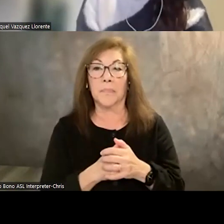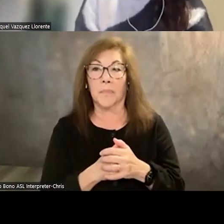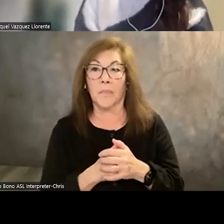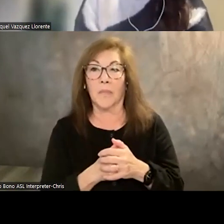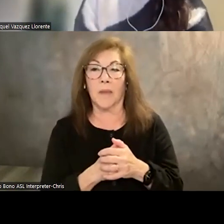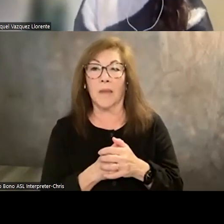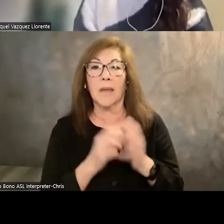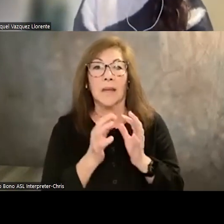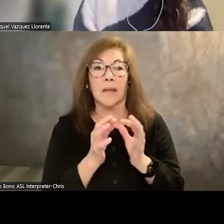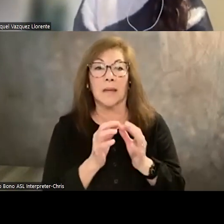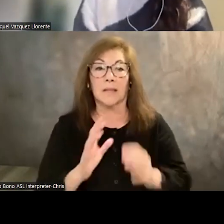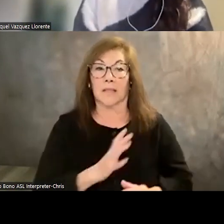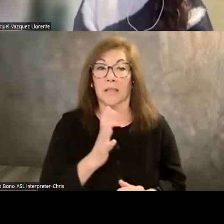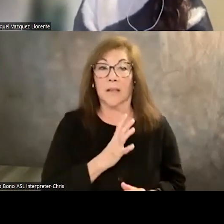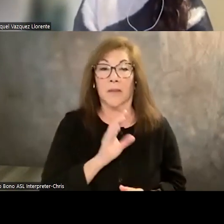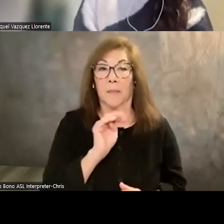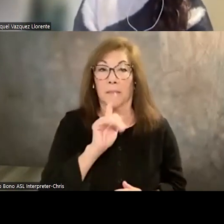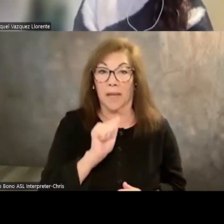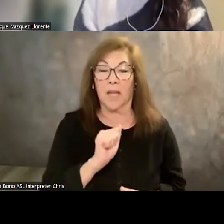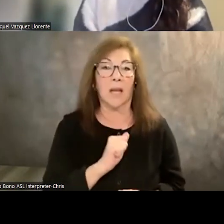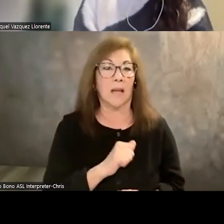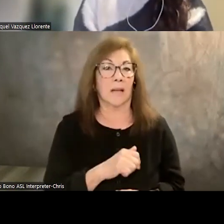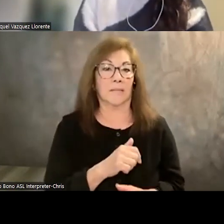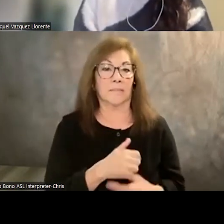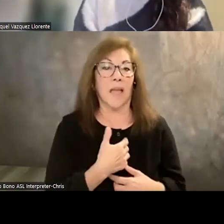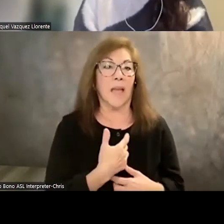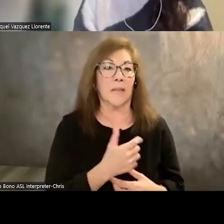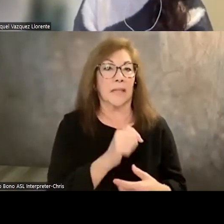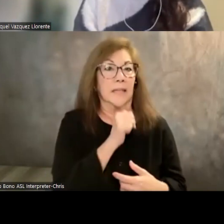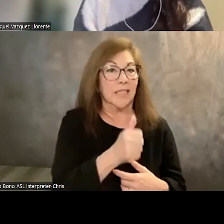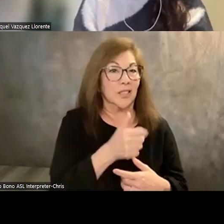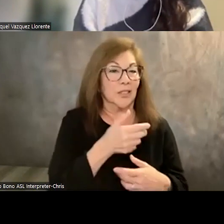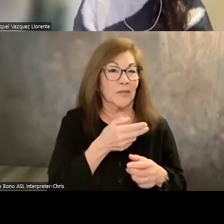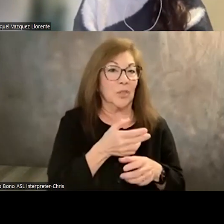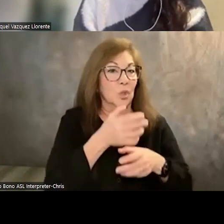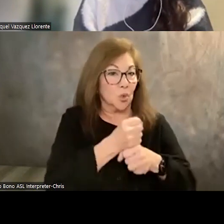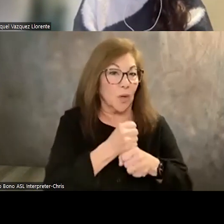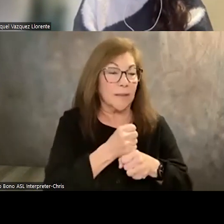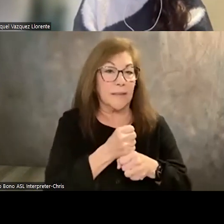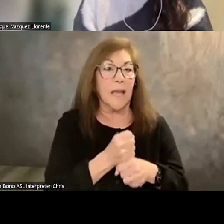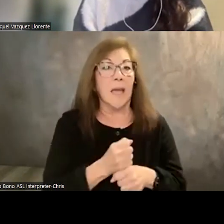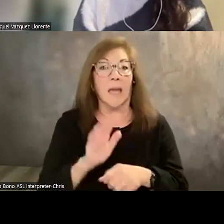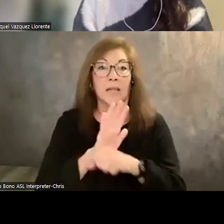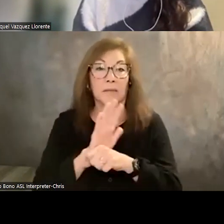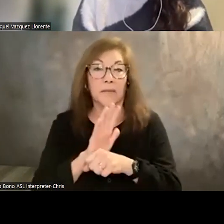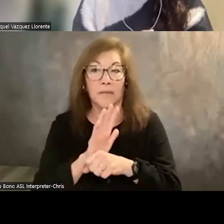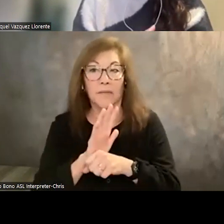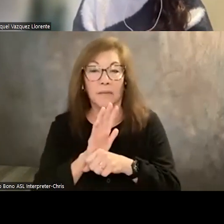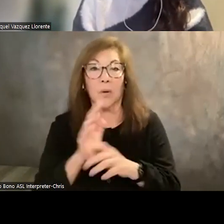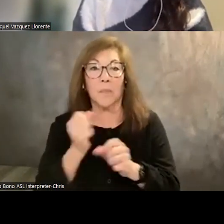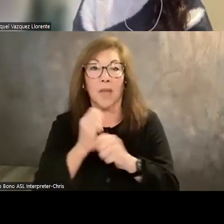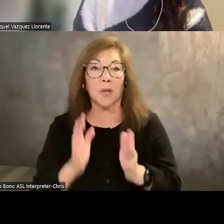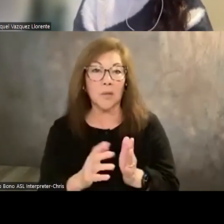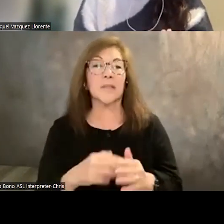synthetic media technologies are dissolving trust in imagery. And as documentary filmmakers, you know, trust is of imagery